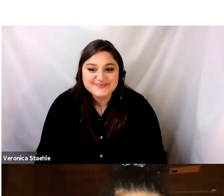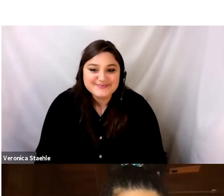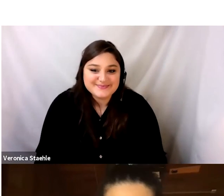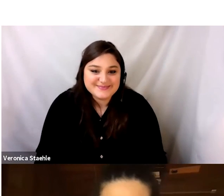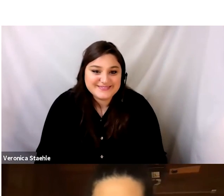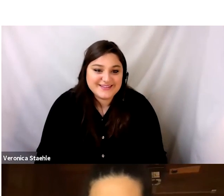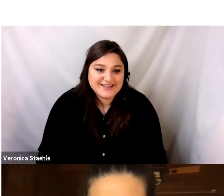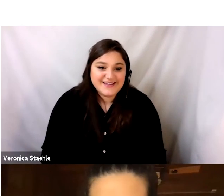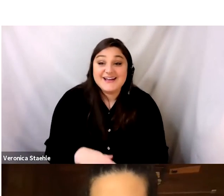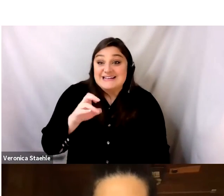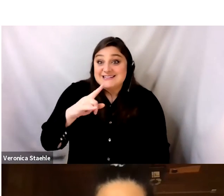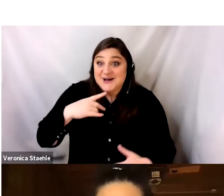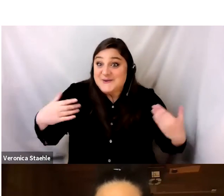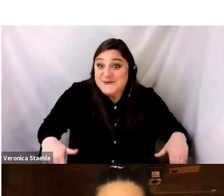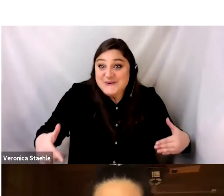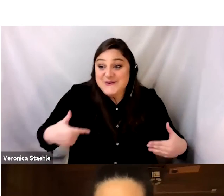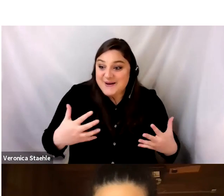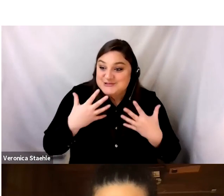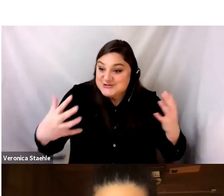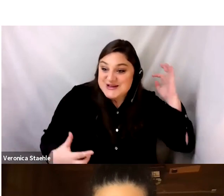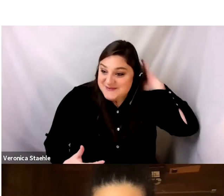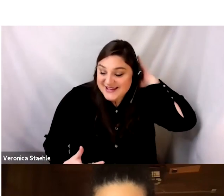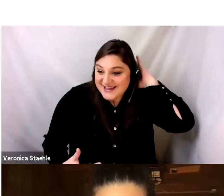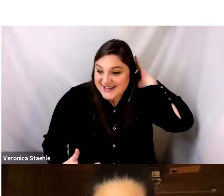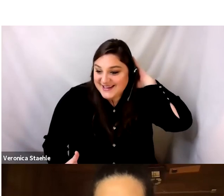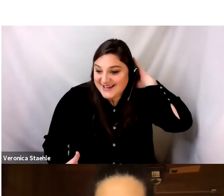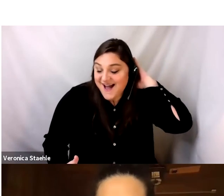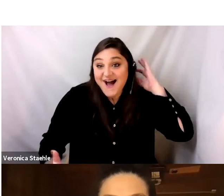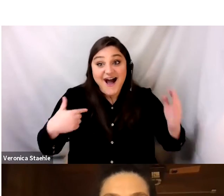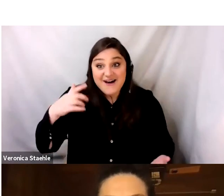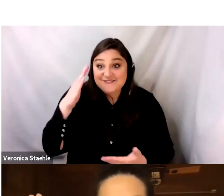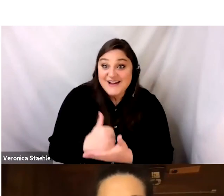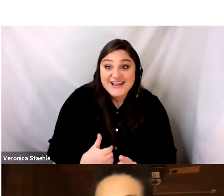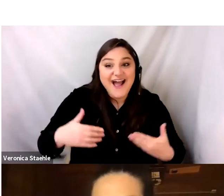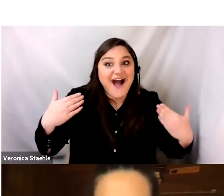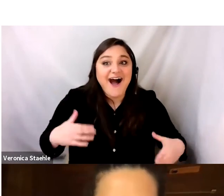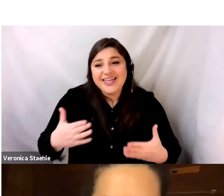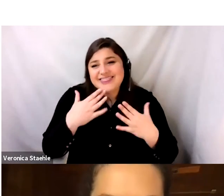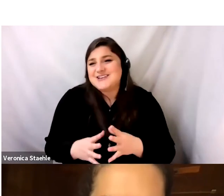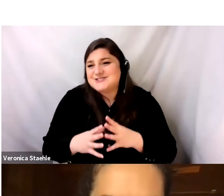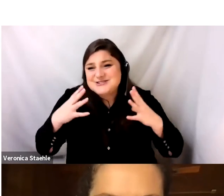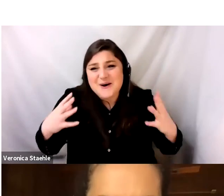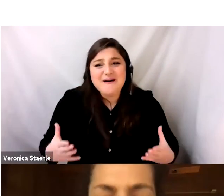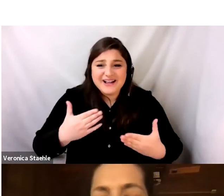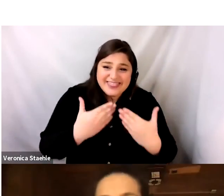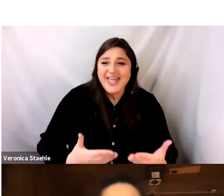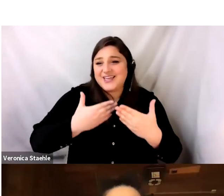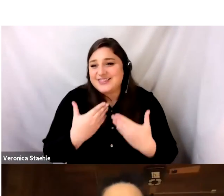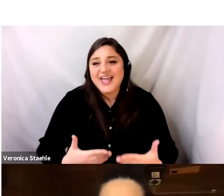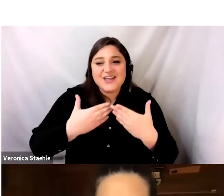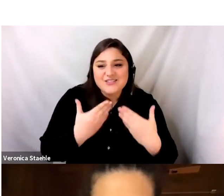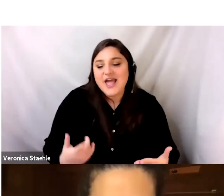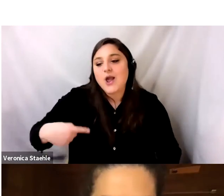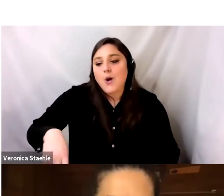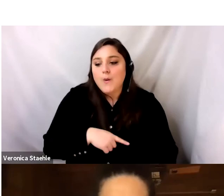Oh my God, I'm screaming. I'm just taking notes. I'm freaking out. Thank you so much. Thank you. We are